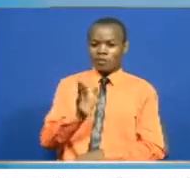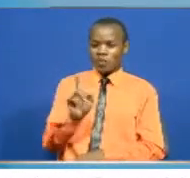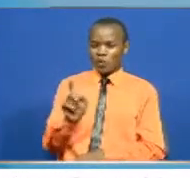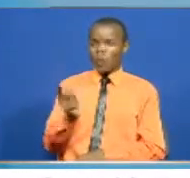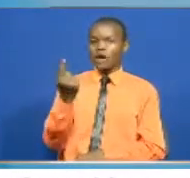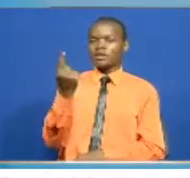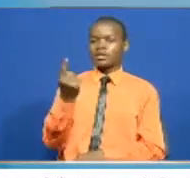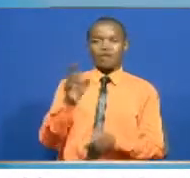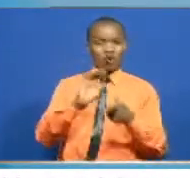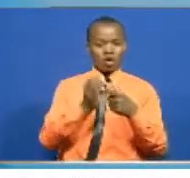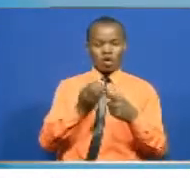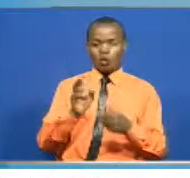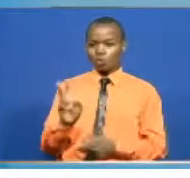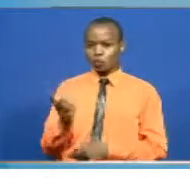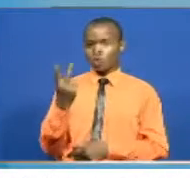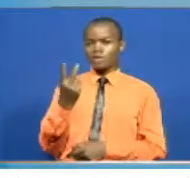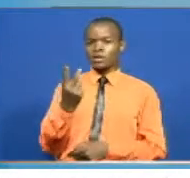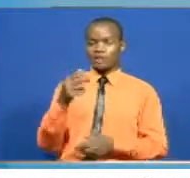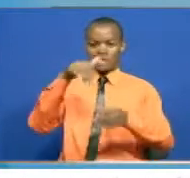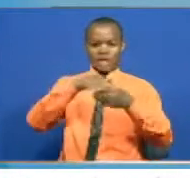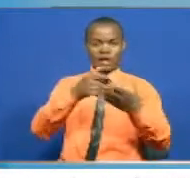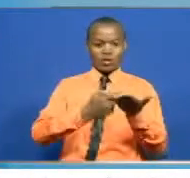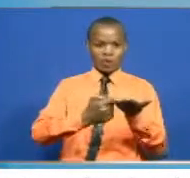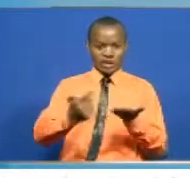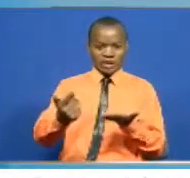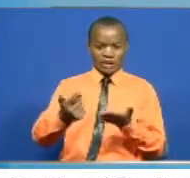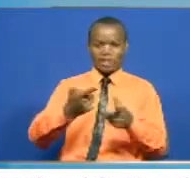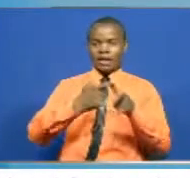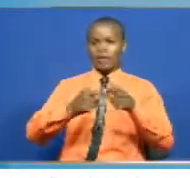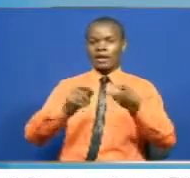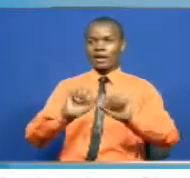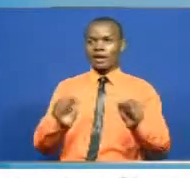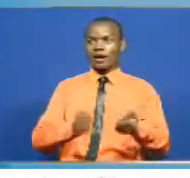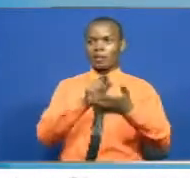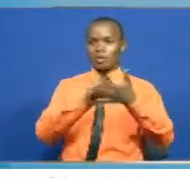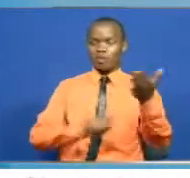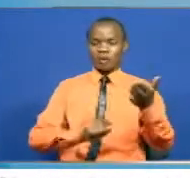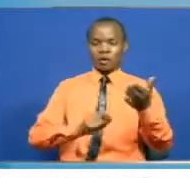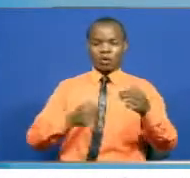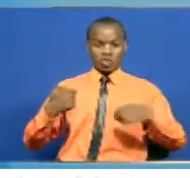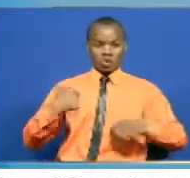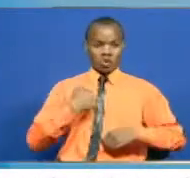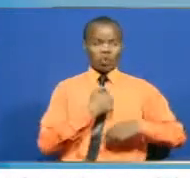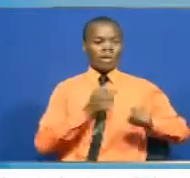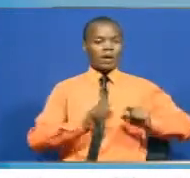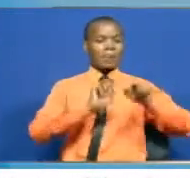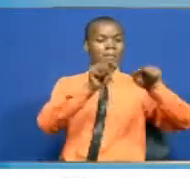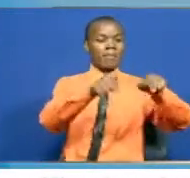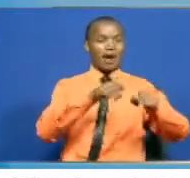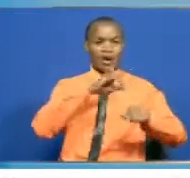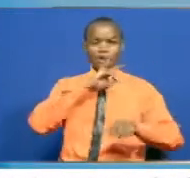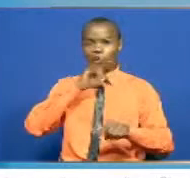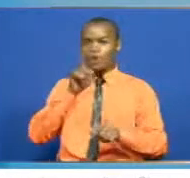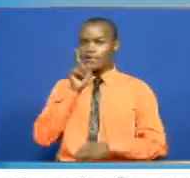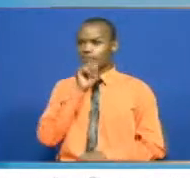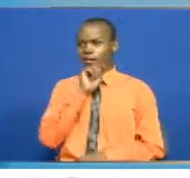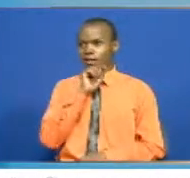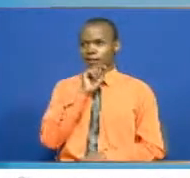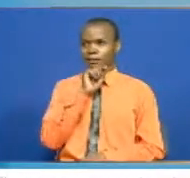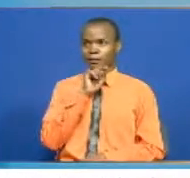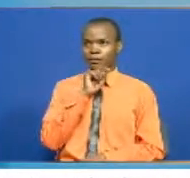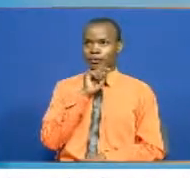Then after that momentum went to Uganda. By the time we went to Uganda, we were able